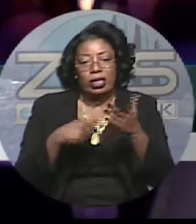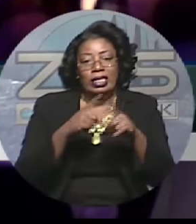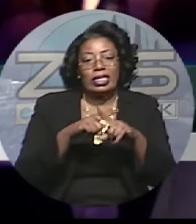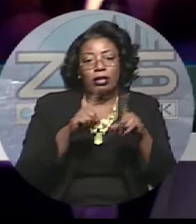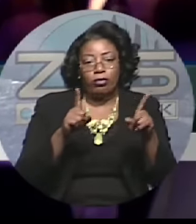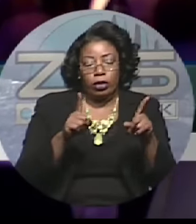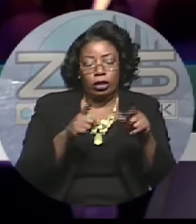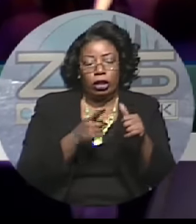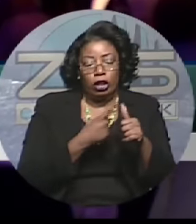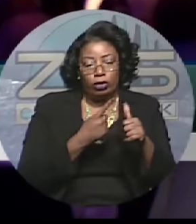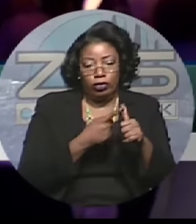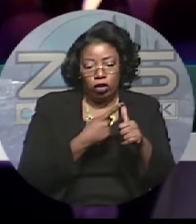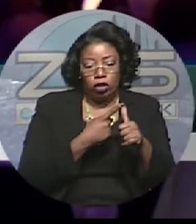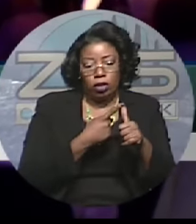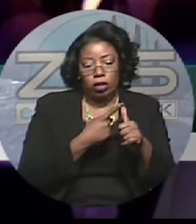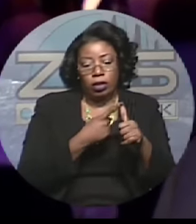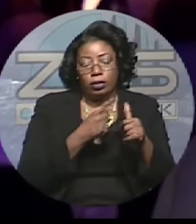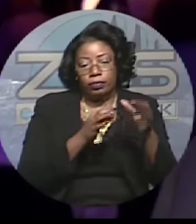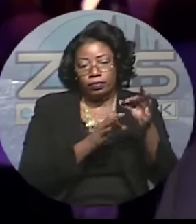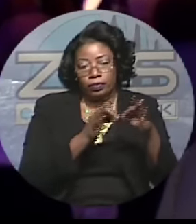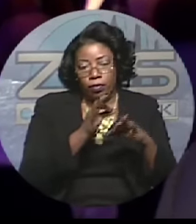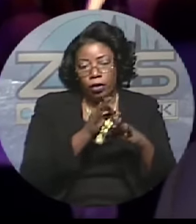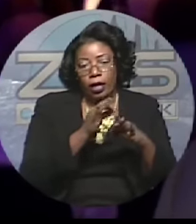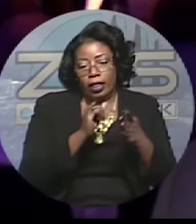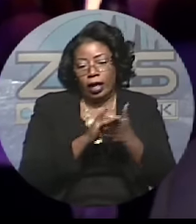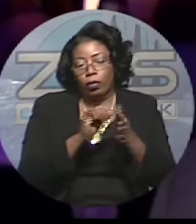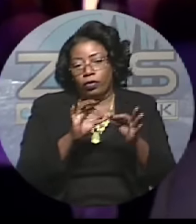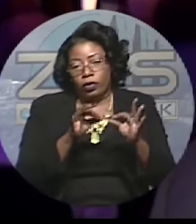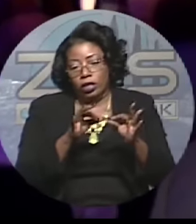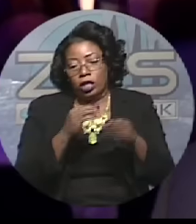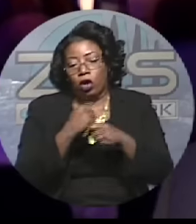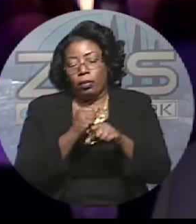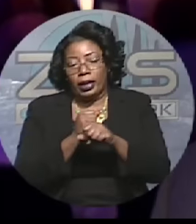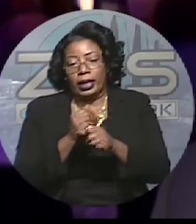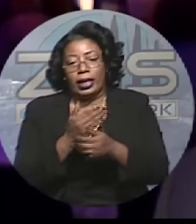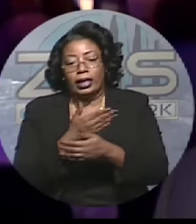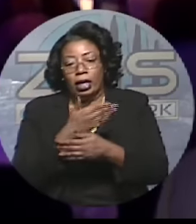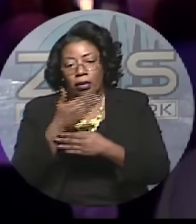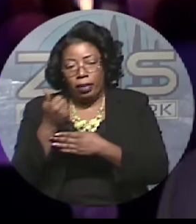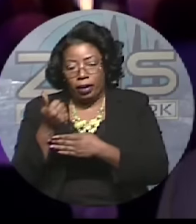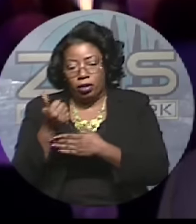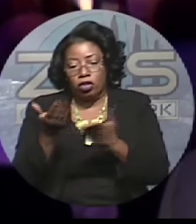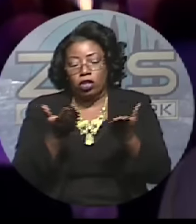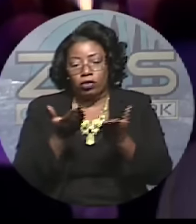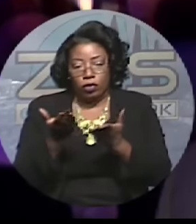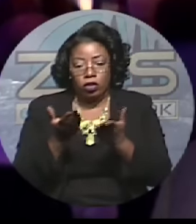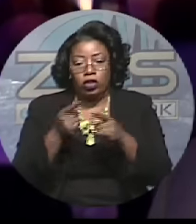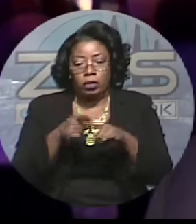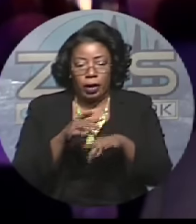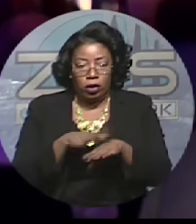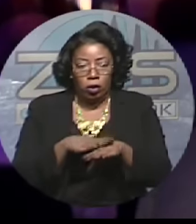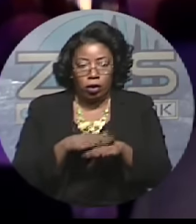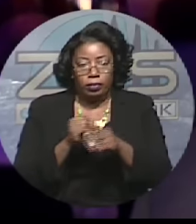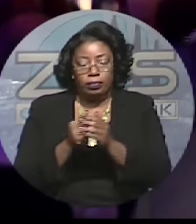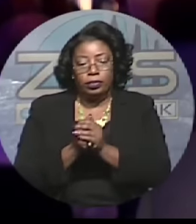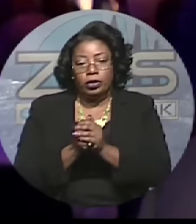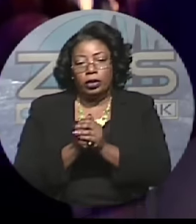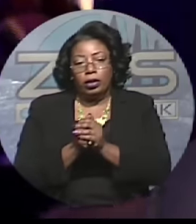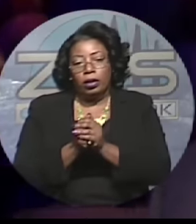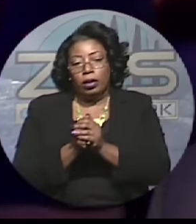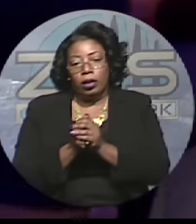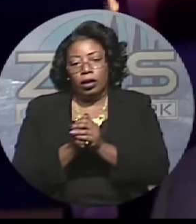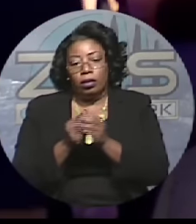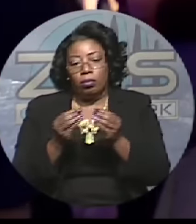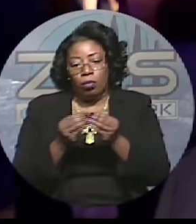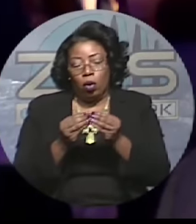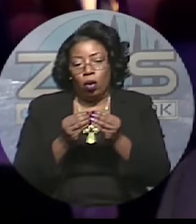of all, the infrastructure we're upgrading and we're making it better. So the services are more reliable. We have a more reliable network,